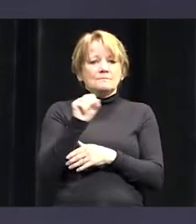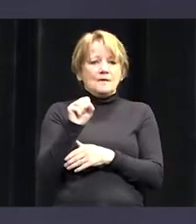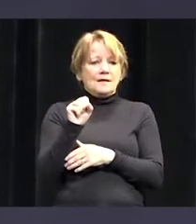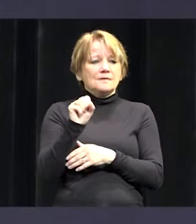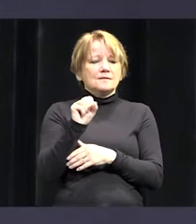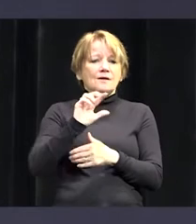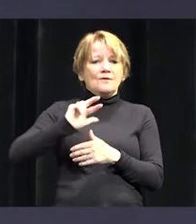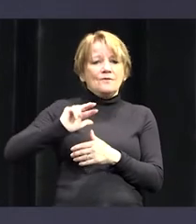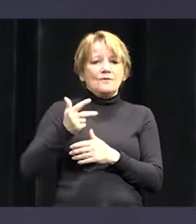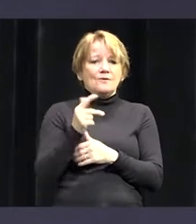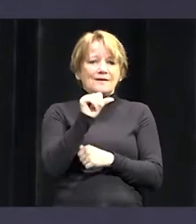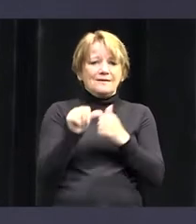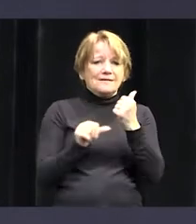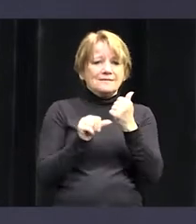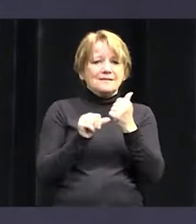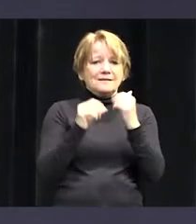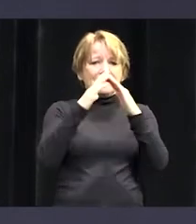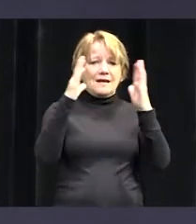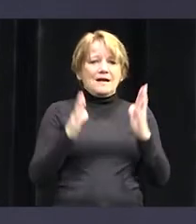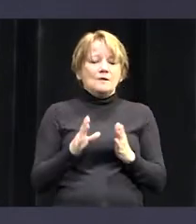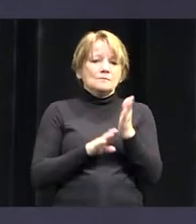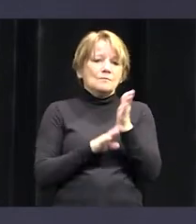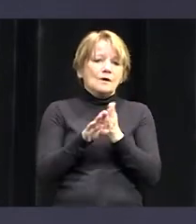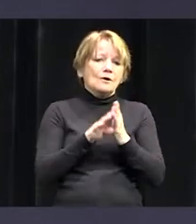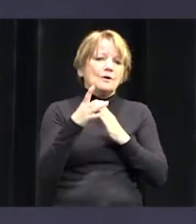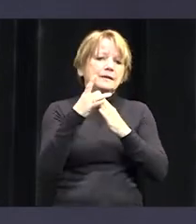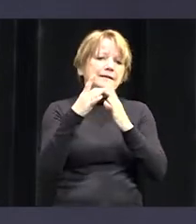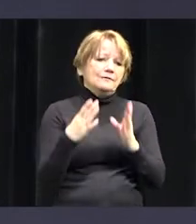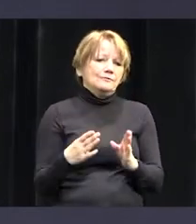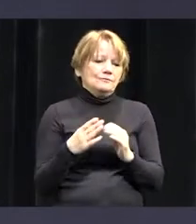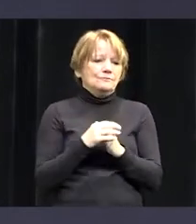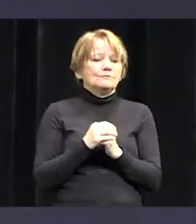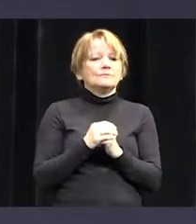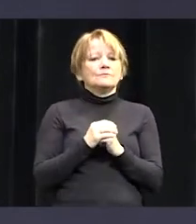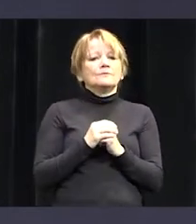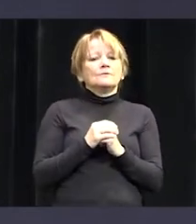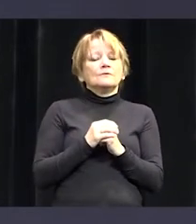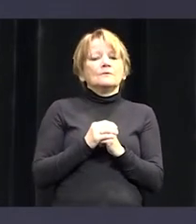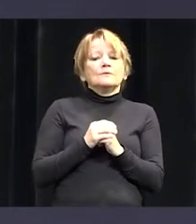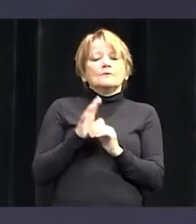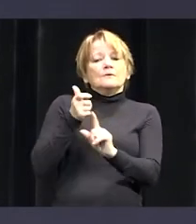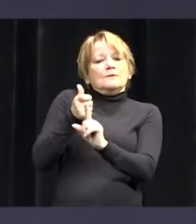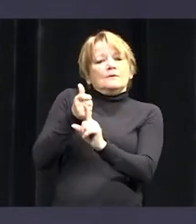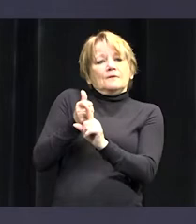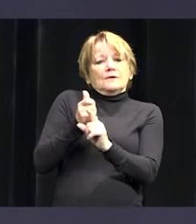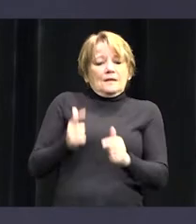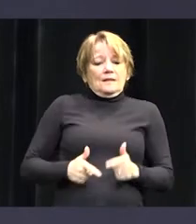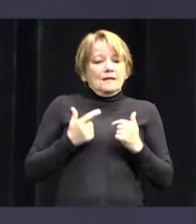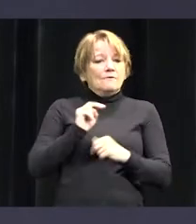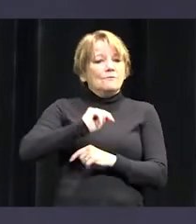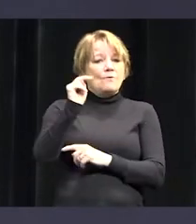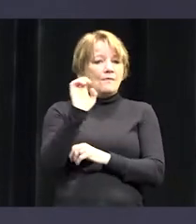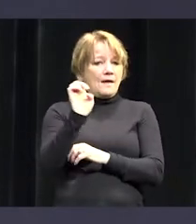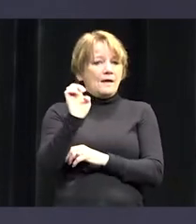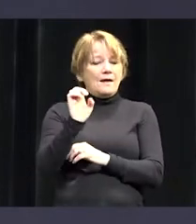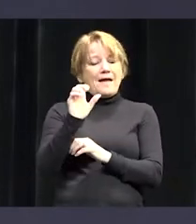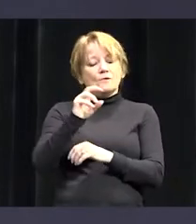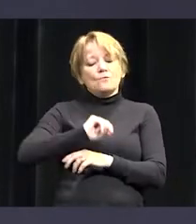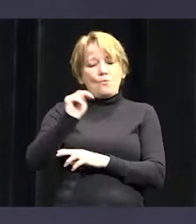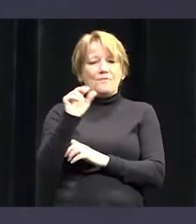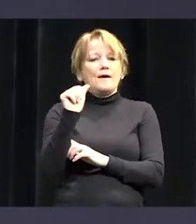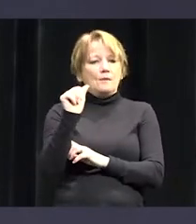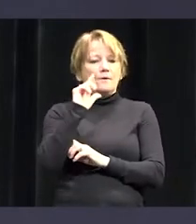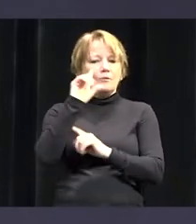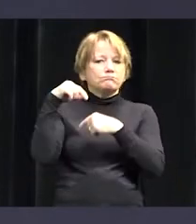massachusetts third assistant house minority leader elizabeth has lived in north attleboro for her